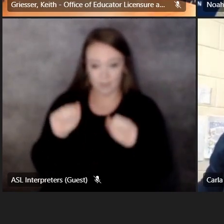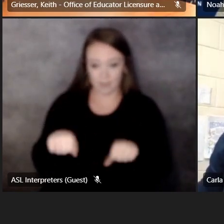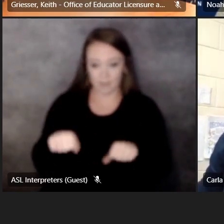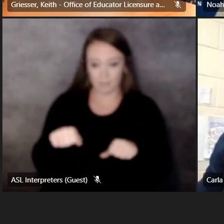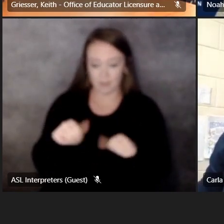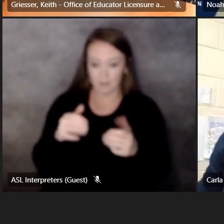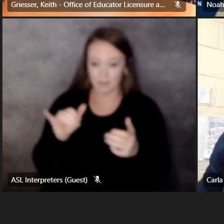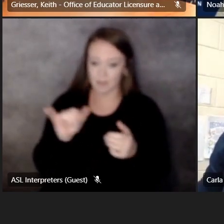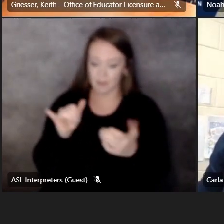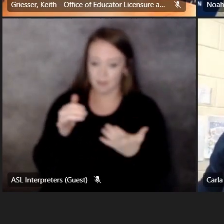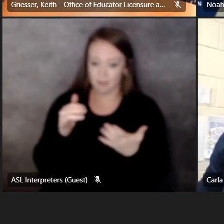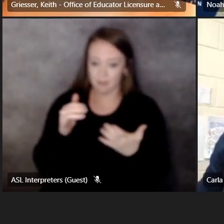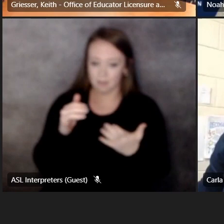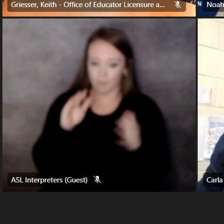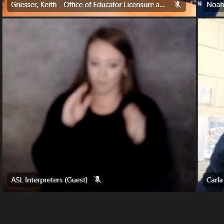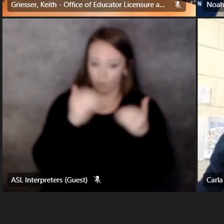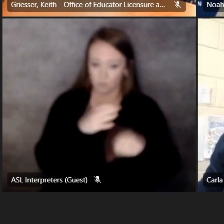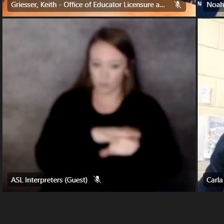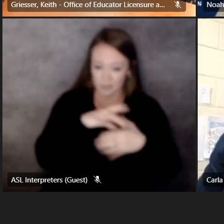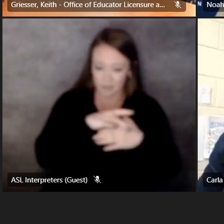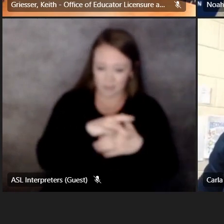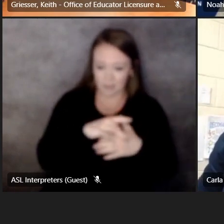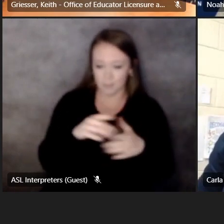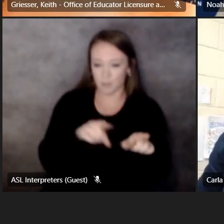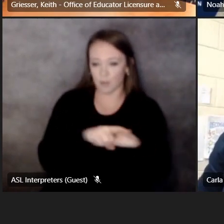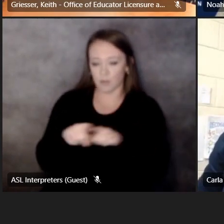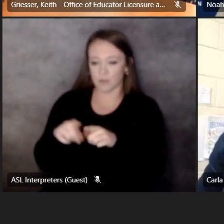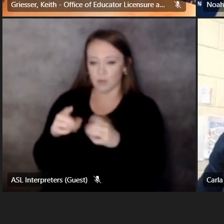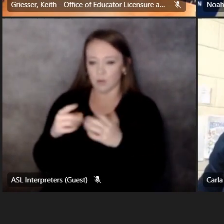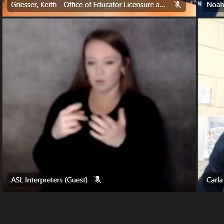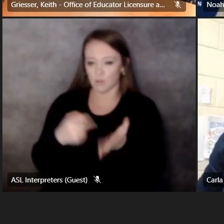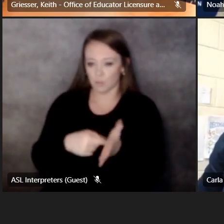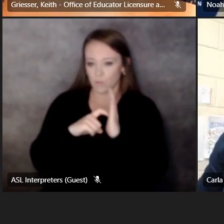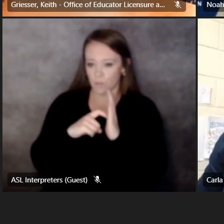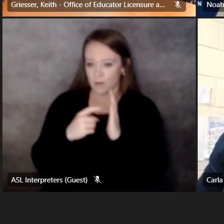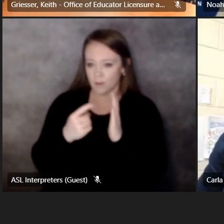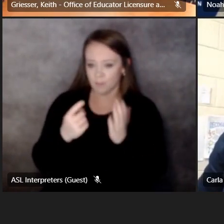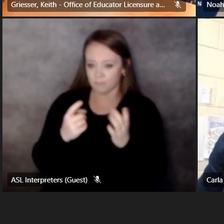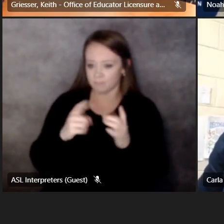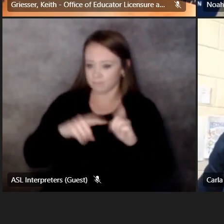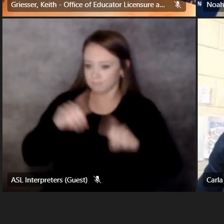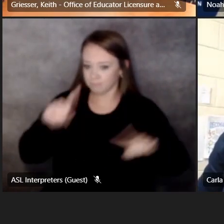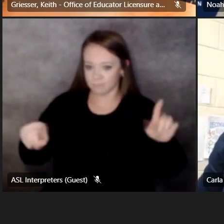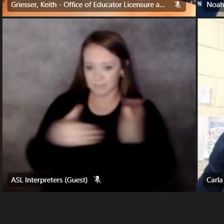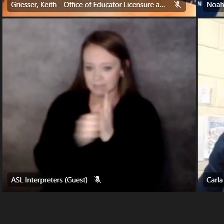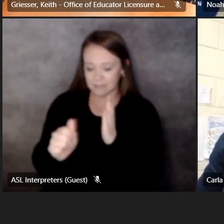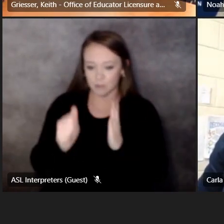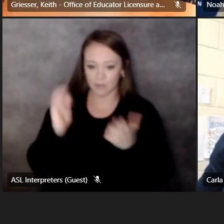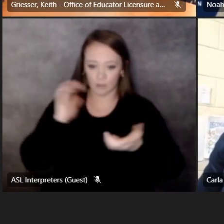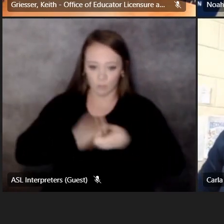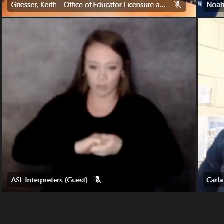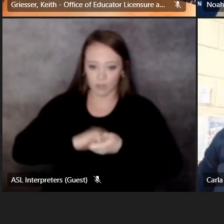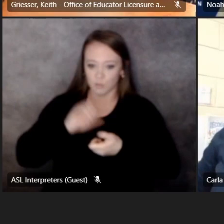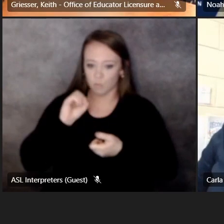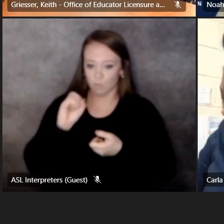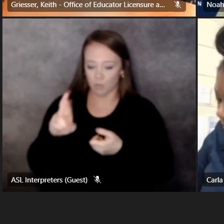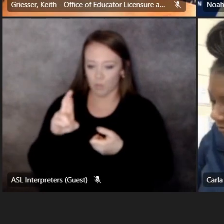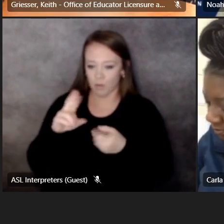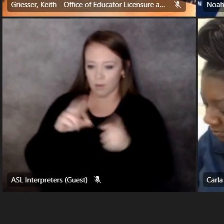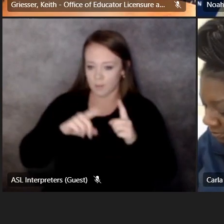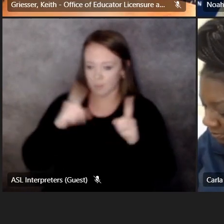also require the demonstration of one of those durable skills. So a collaboration or a complex